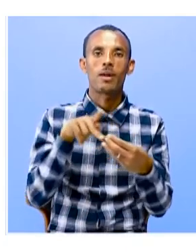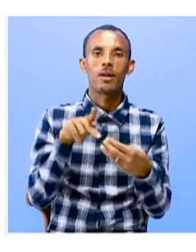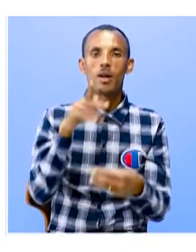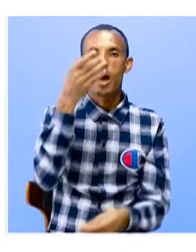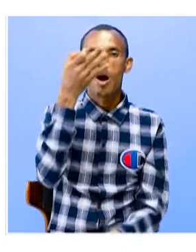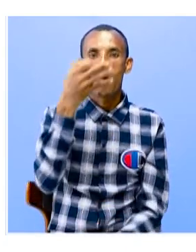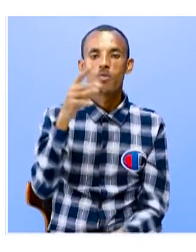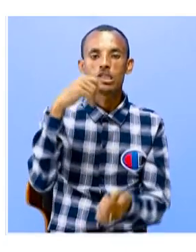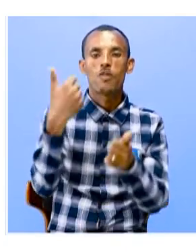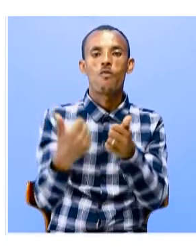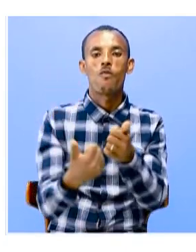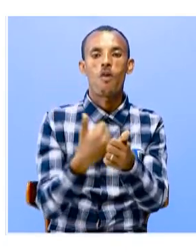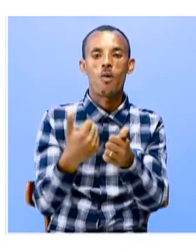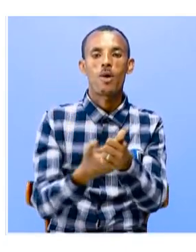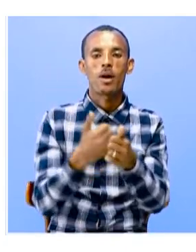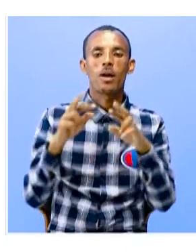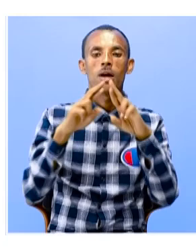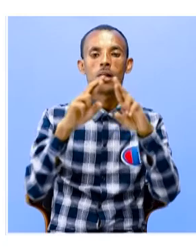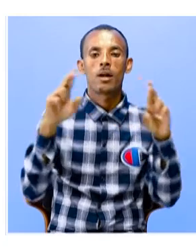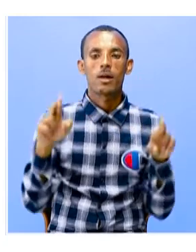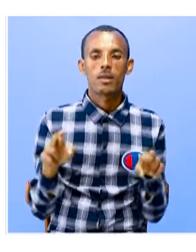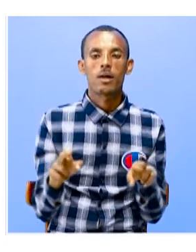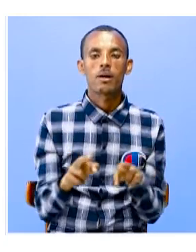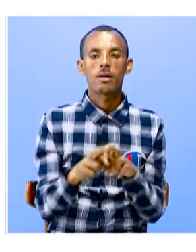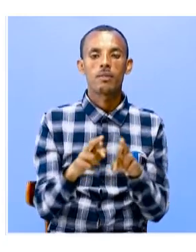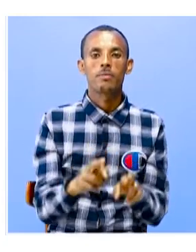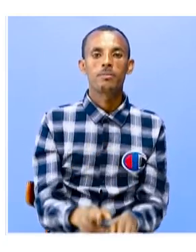of the following rectangle.